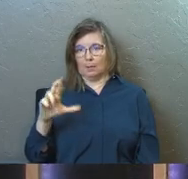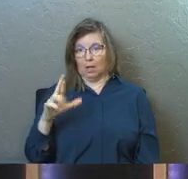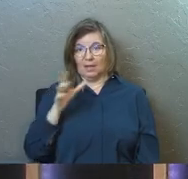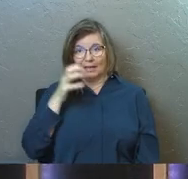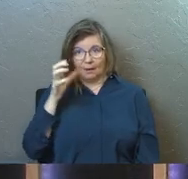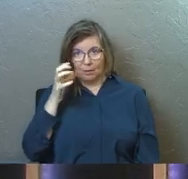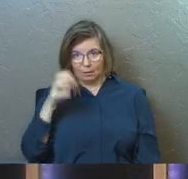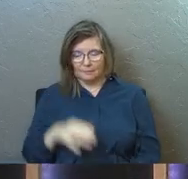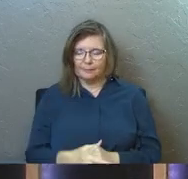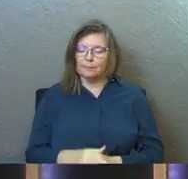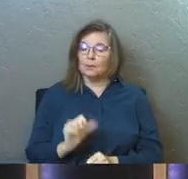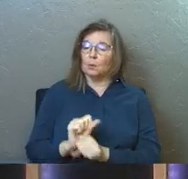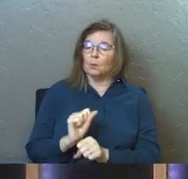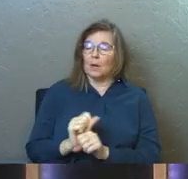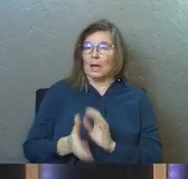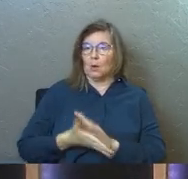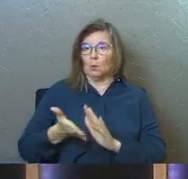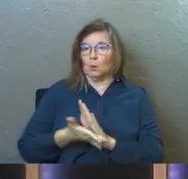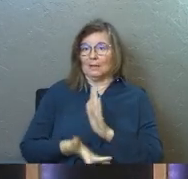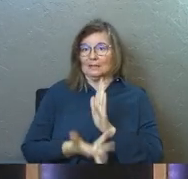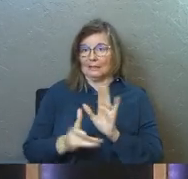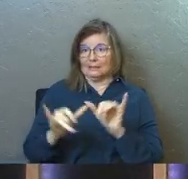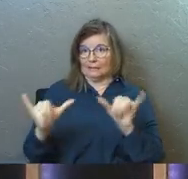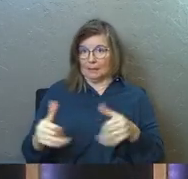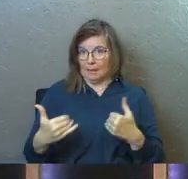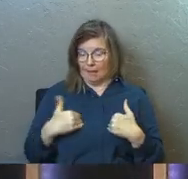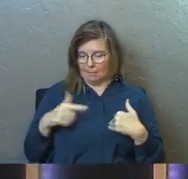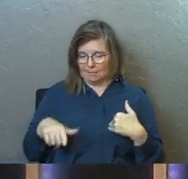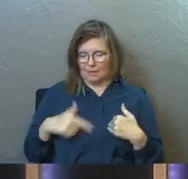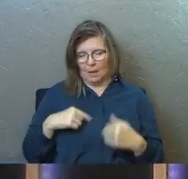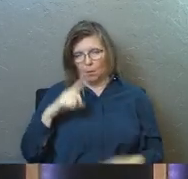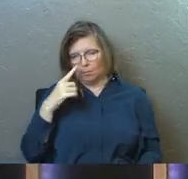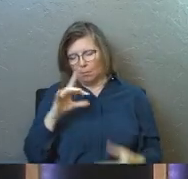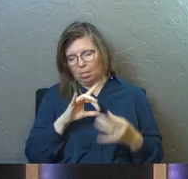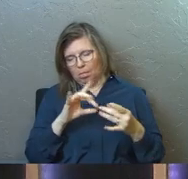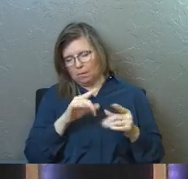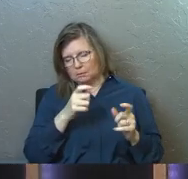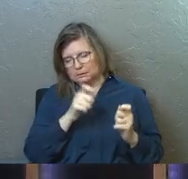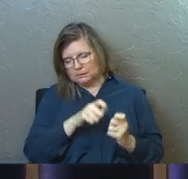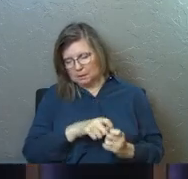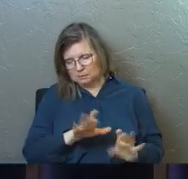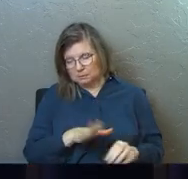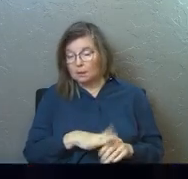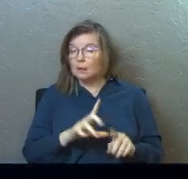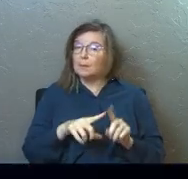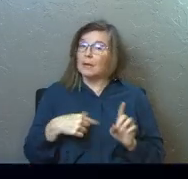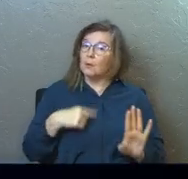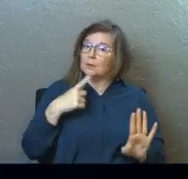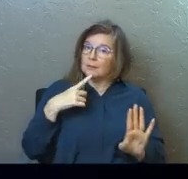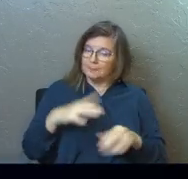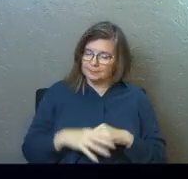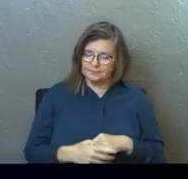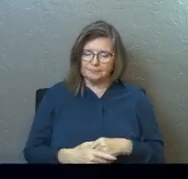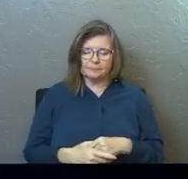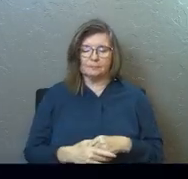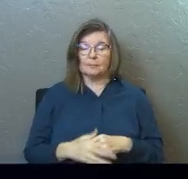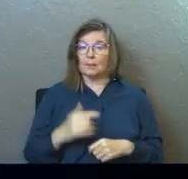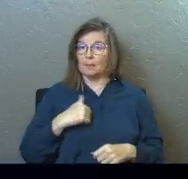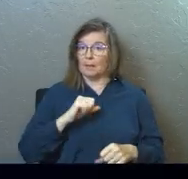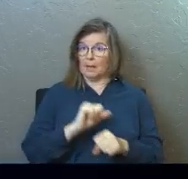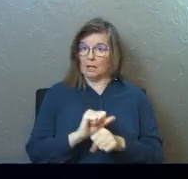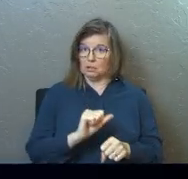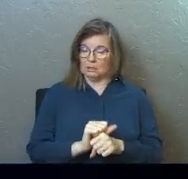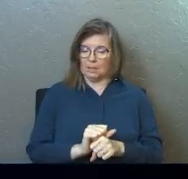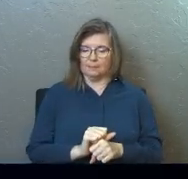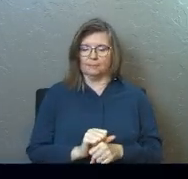was working there, I was running a tech system that they had, and I won't bore you with all the tech details. I'll just say this. I had to